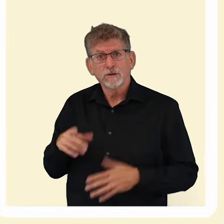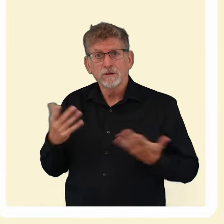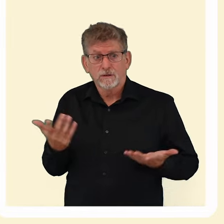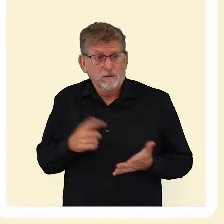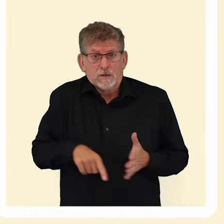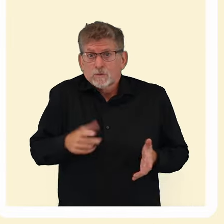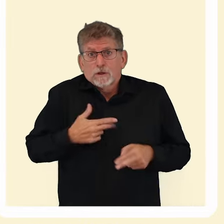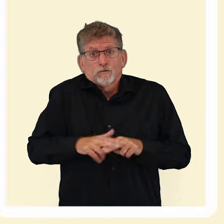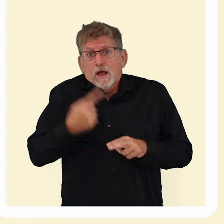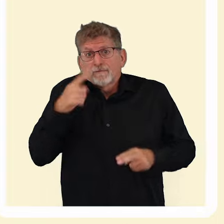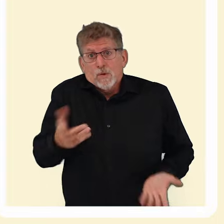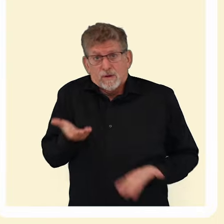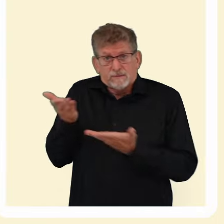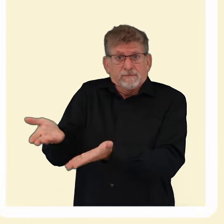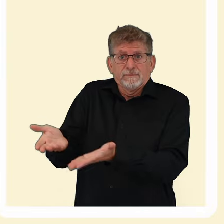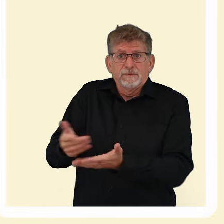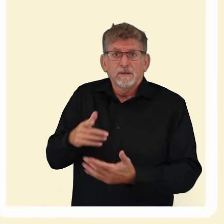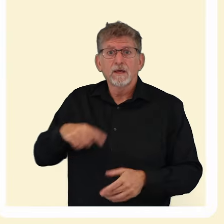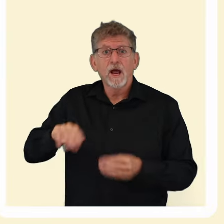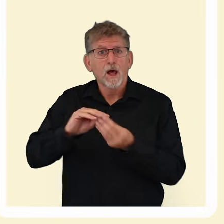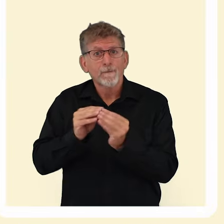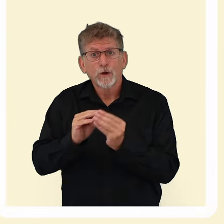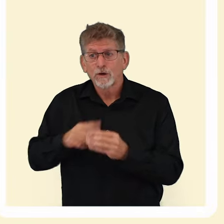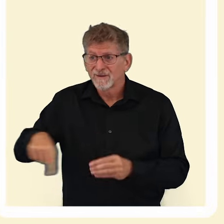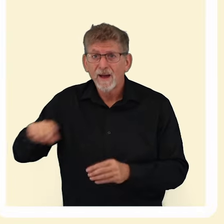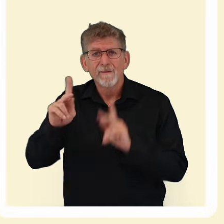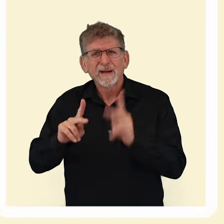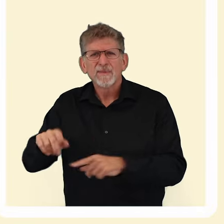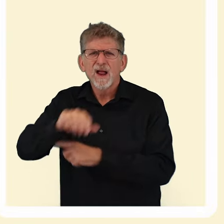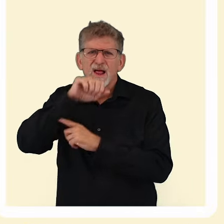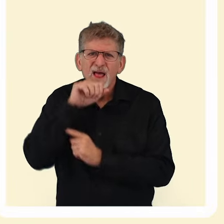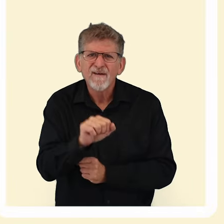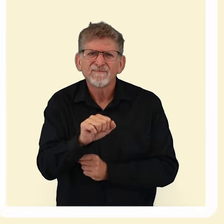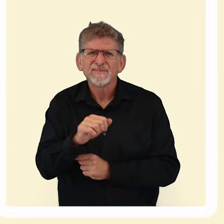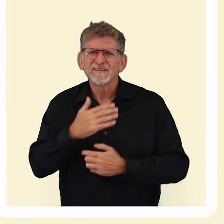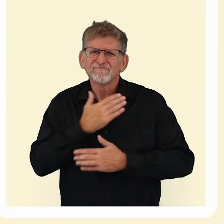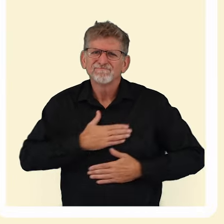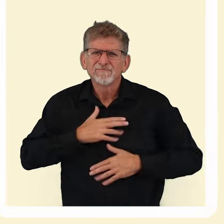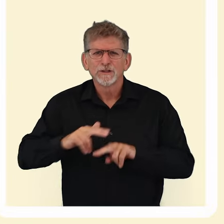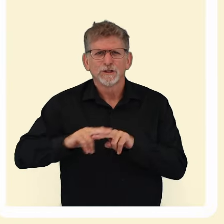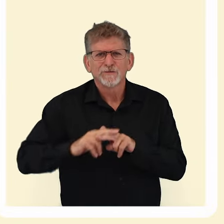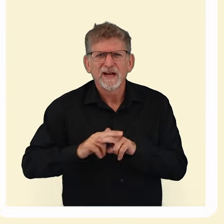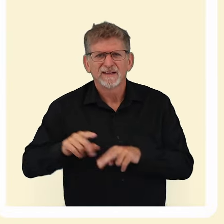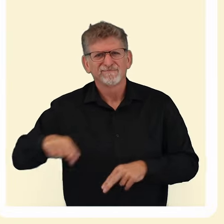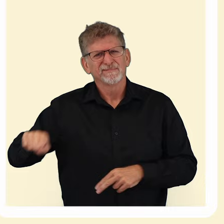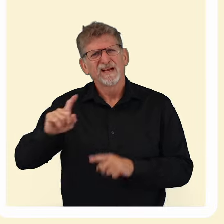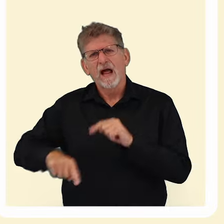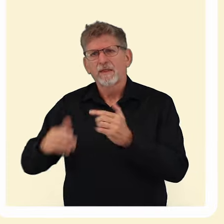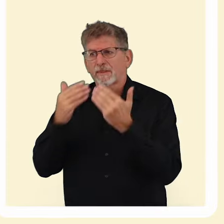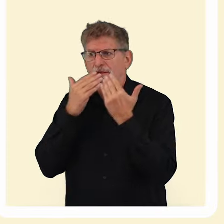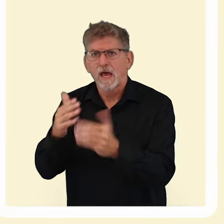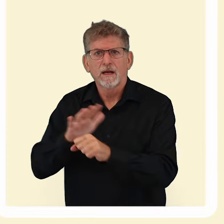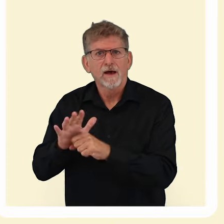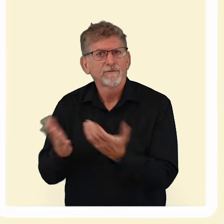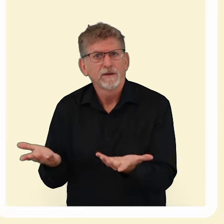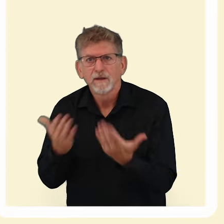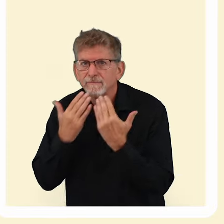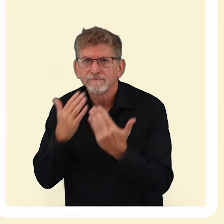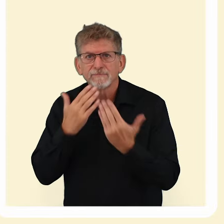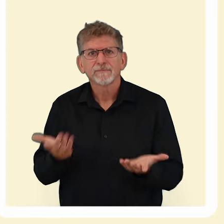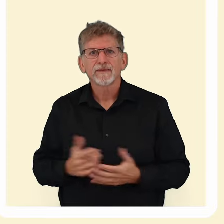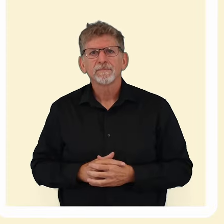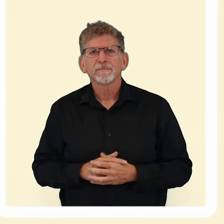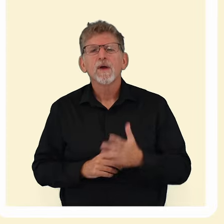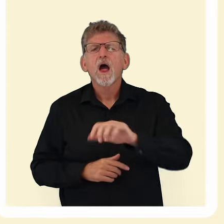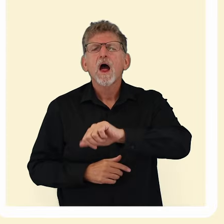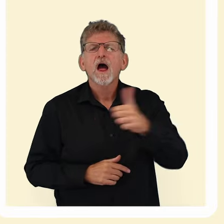right? Those numbers are people who love and appreciate our trains. And yeah, we can't thank them enough for that. Carl, what are some of the other highlight numbers that you